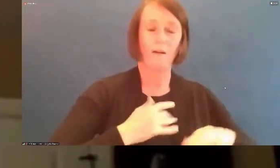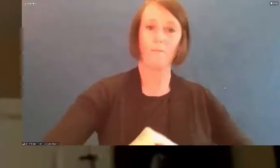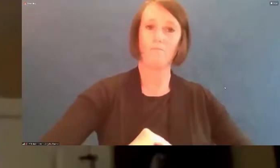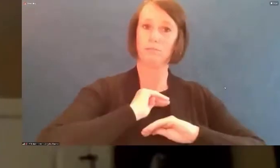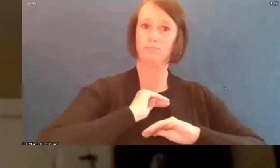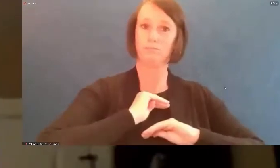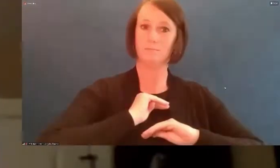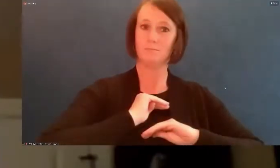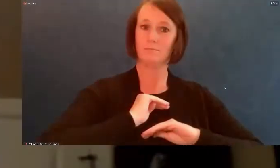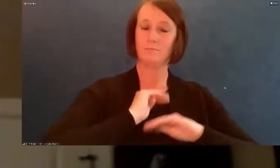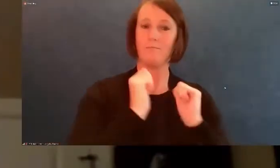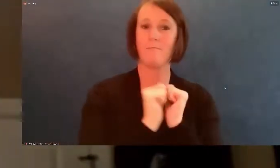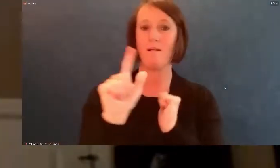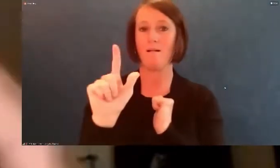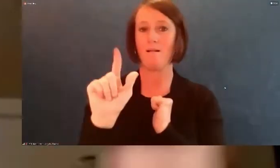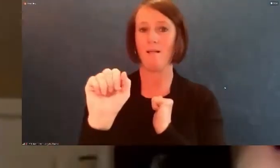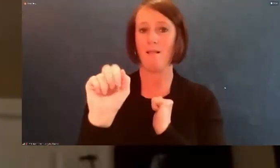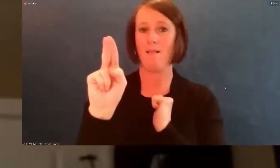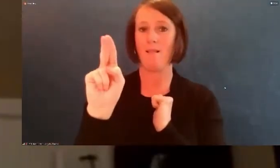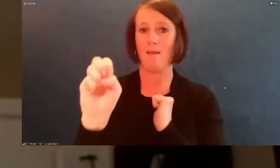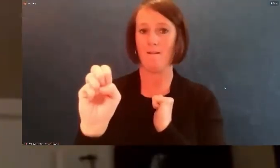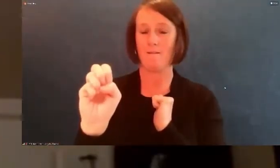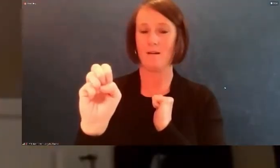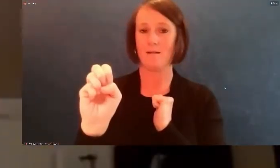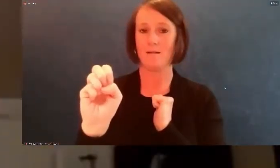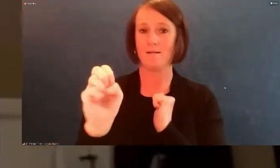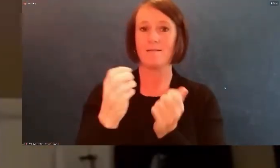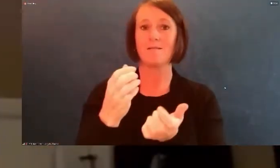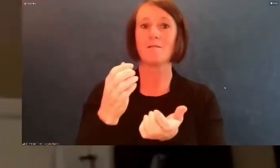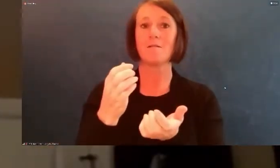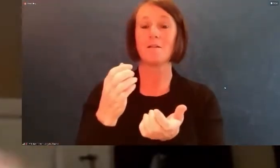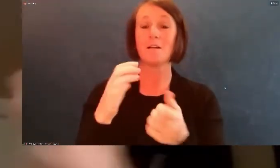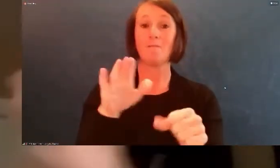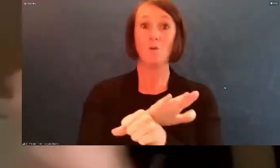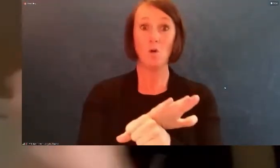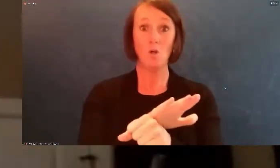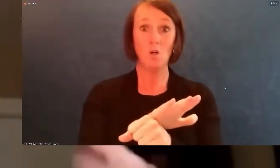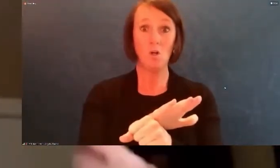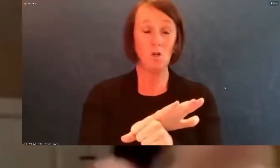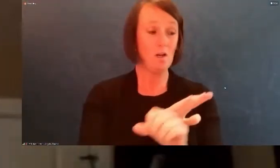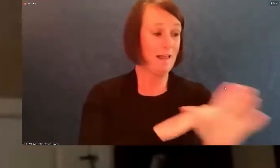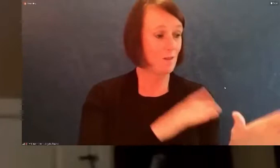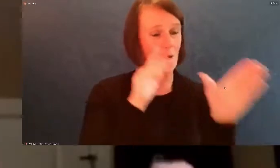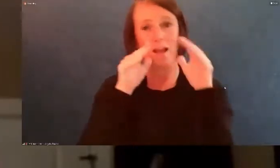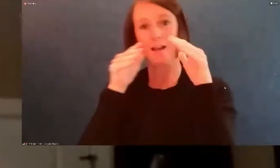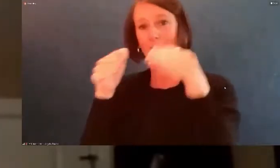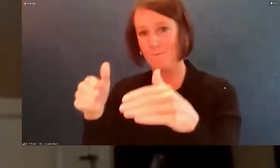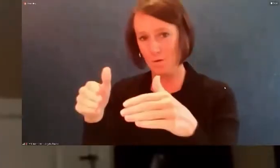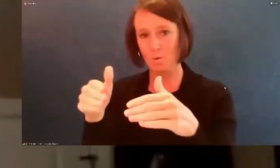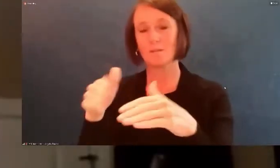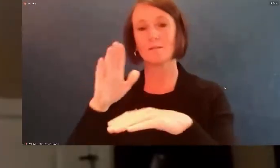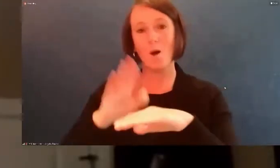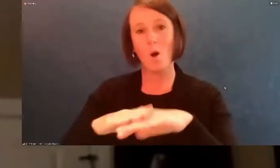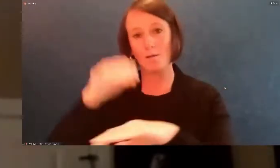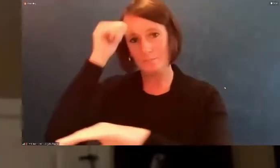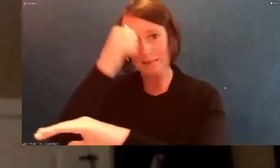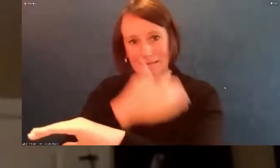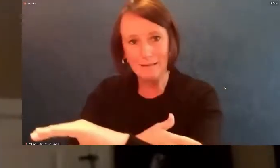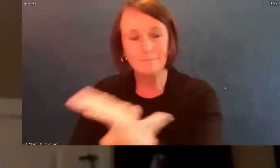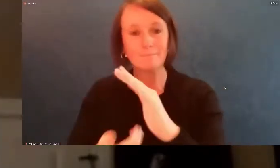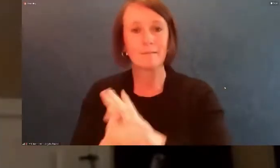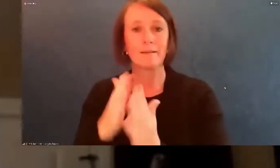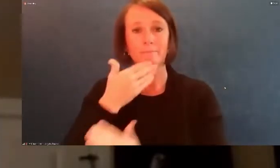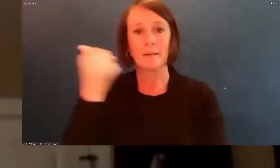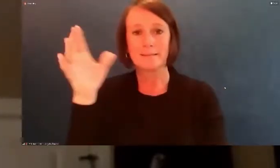be the best daddy and the best husband and the best friend and the best son and the best brother that I can be. So,